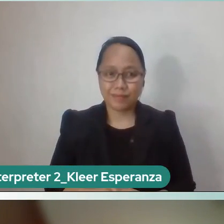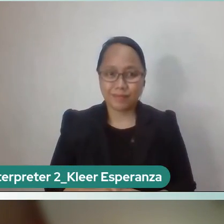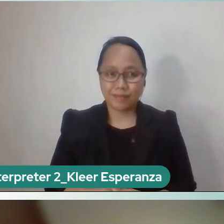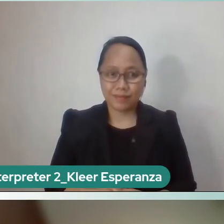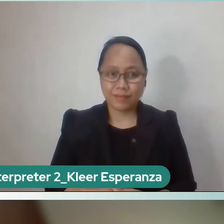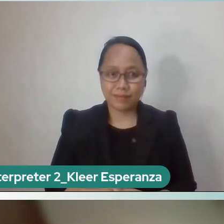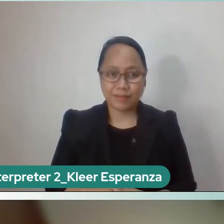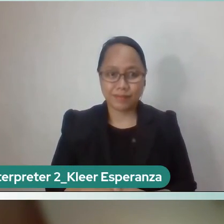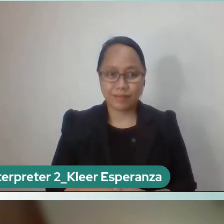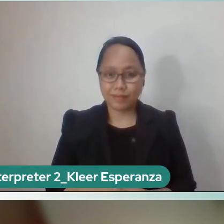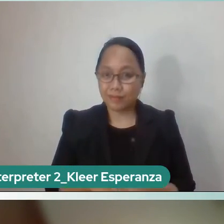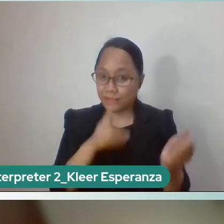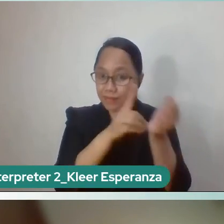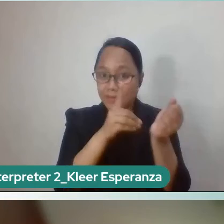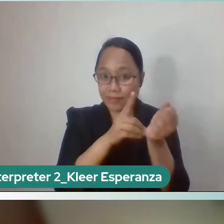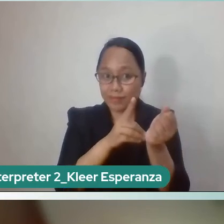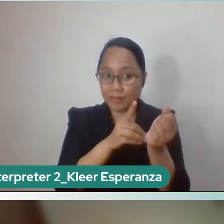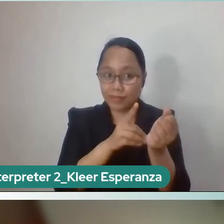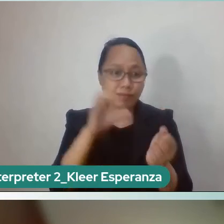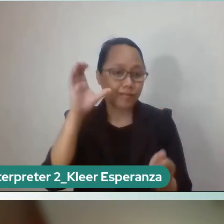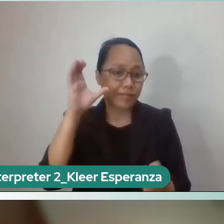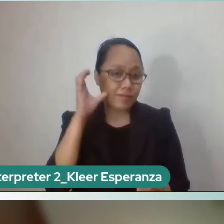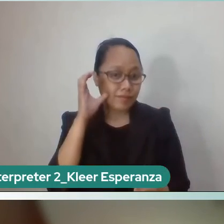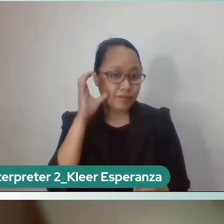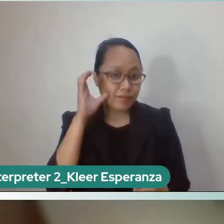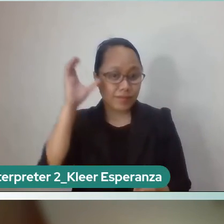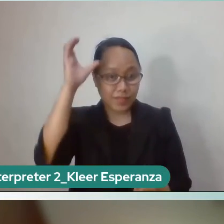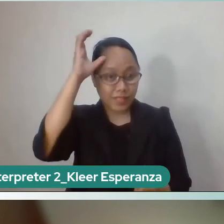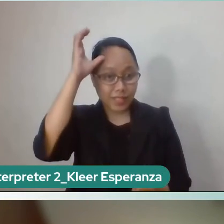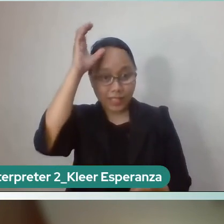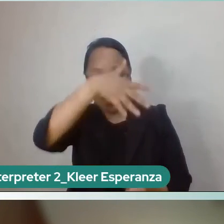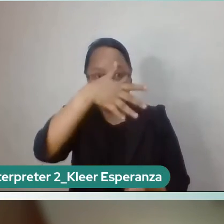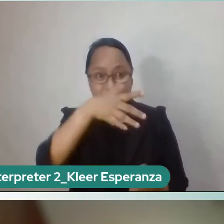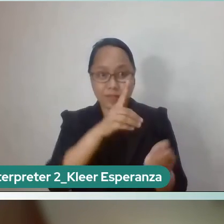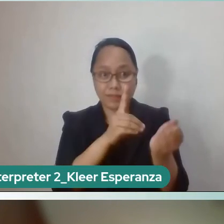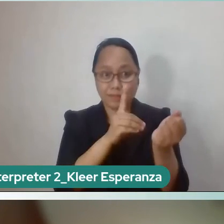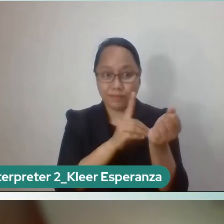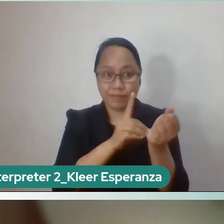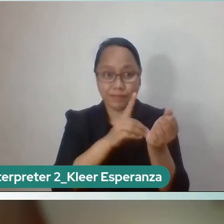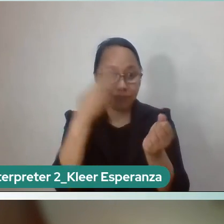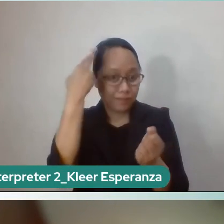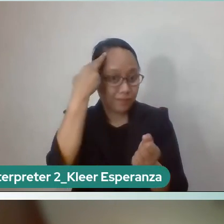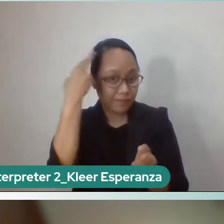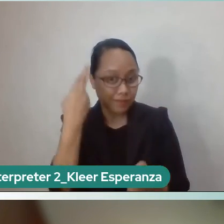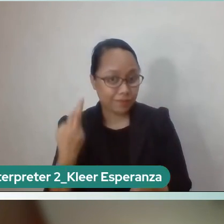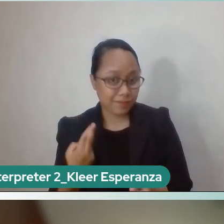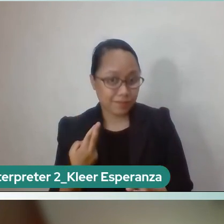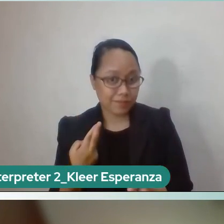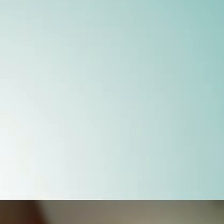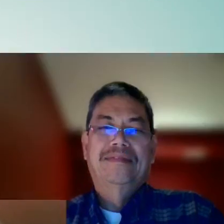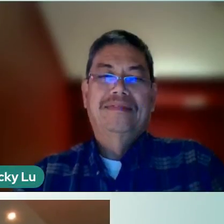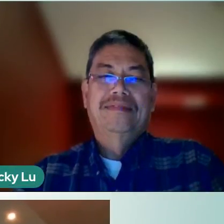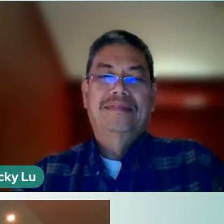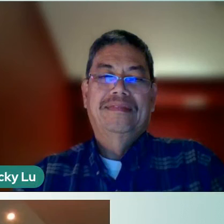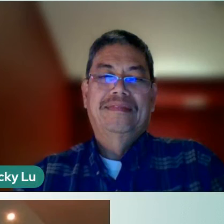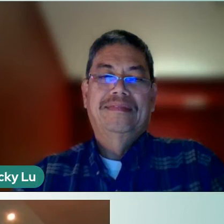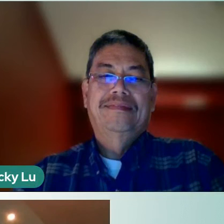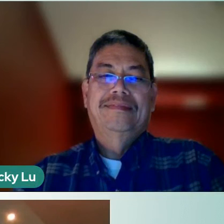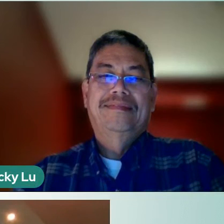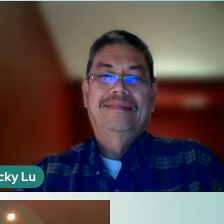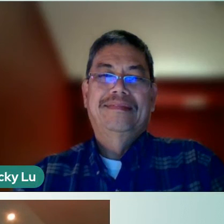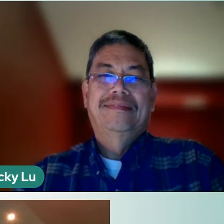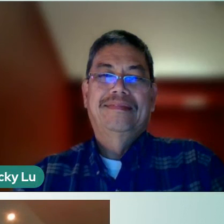Dr. Cairo, Dr. Lu, I hope Dr. Ling is also still with us this